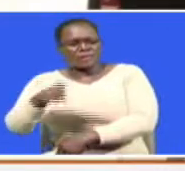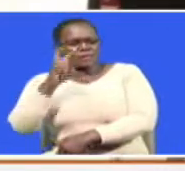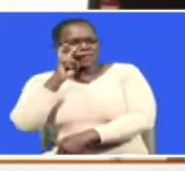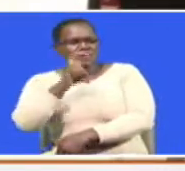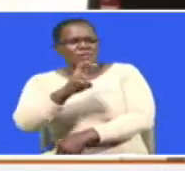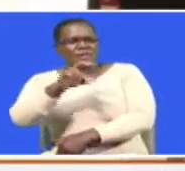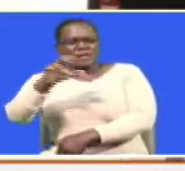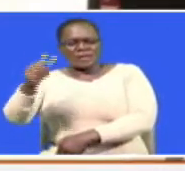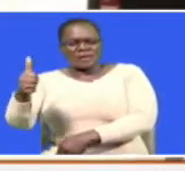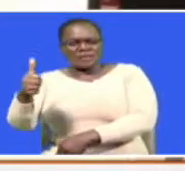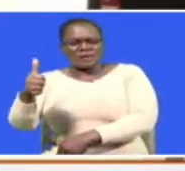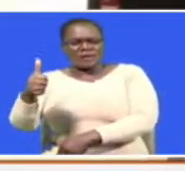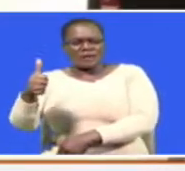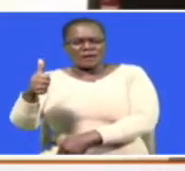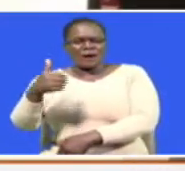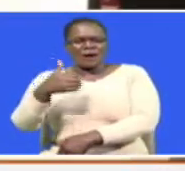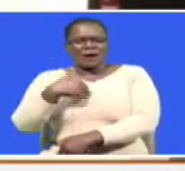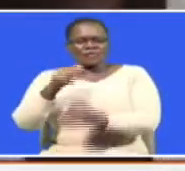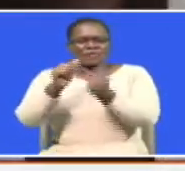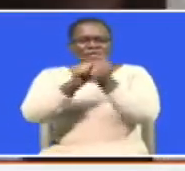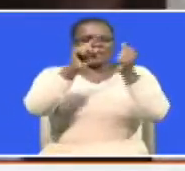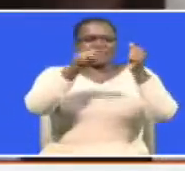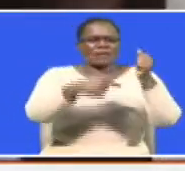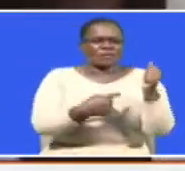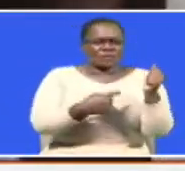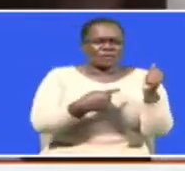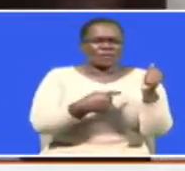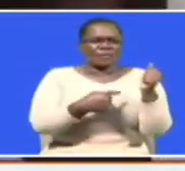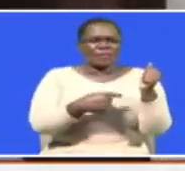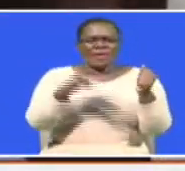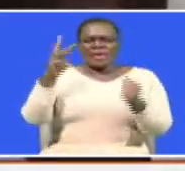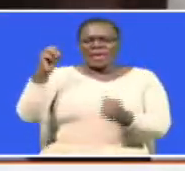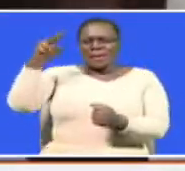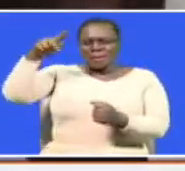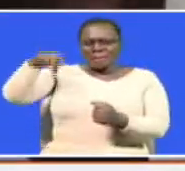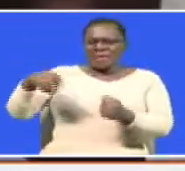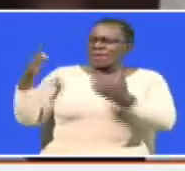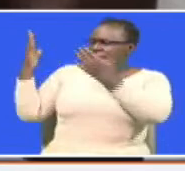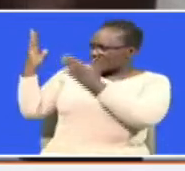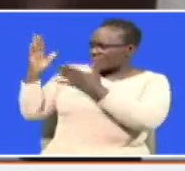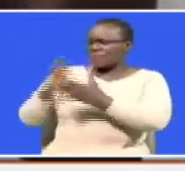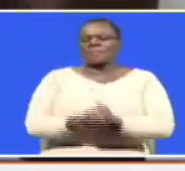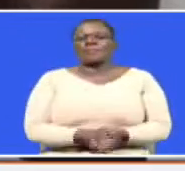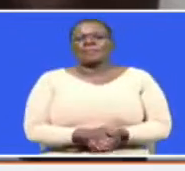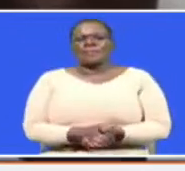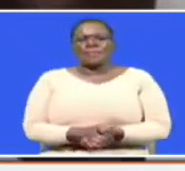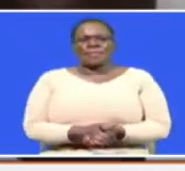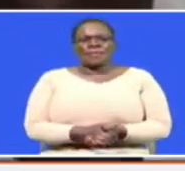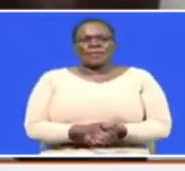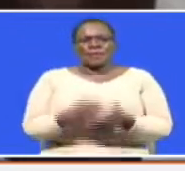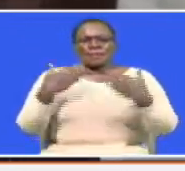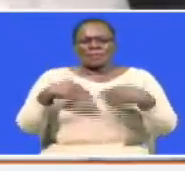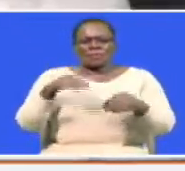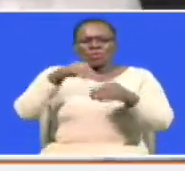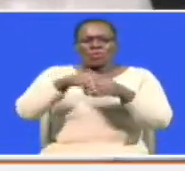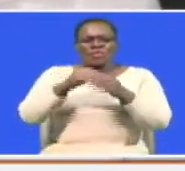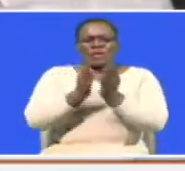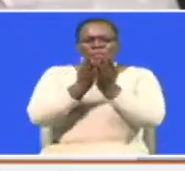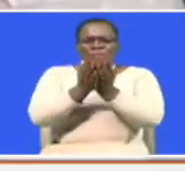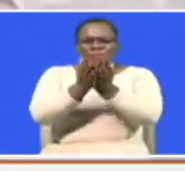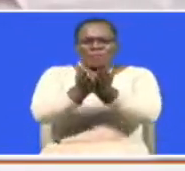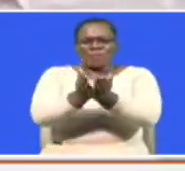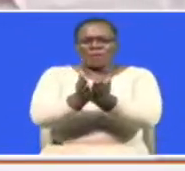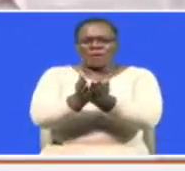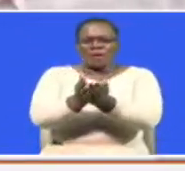Ukiangalia nchi ya Sierra Leone wako na 10,000. Jomvu, member of parliament Buddy Twalib, and stakeholders in the blue economy